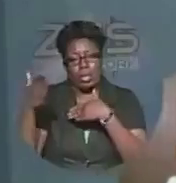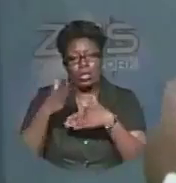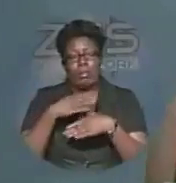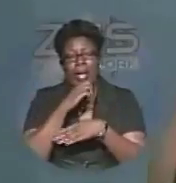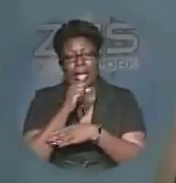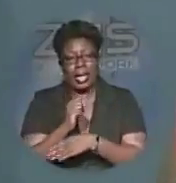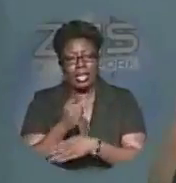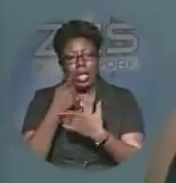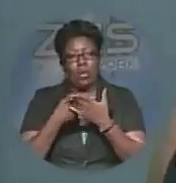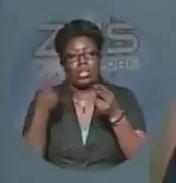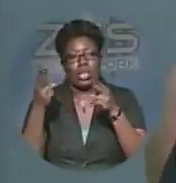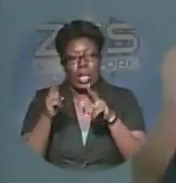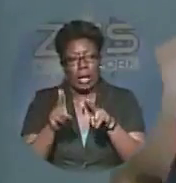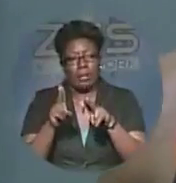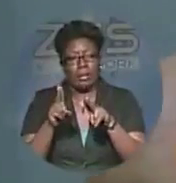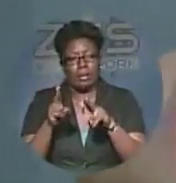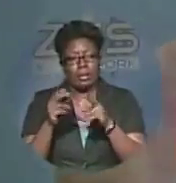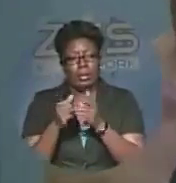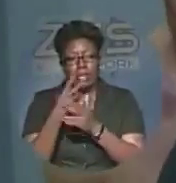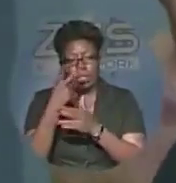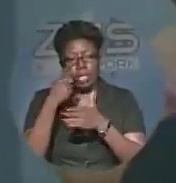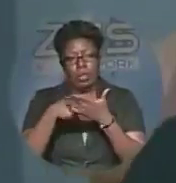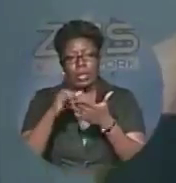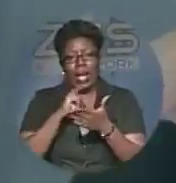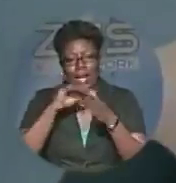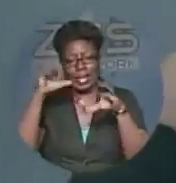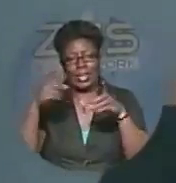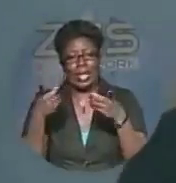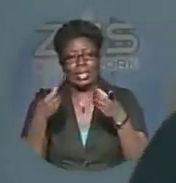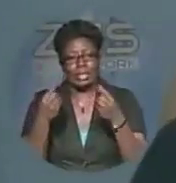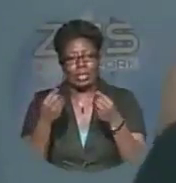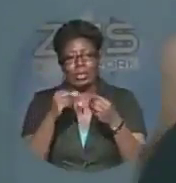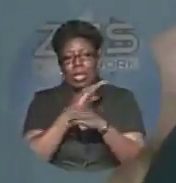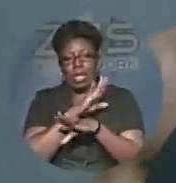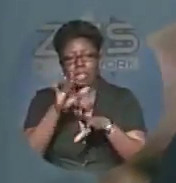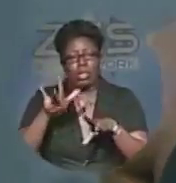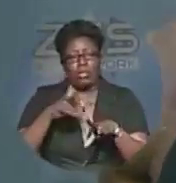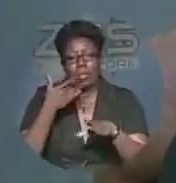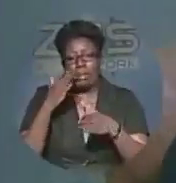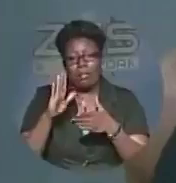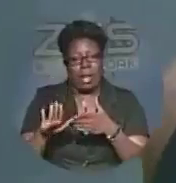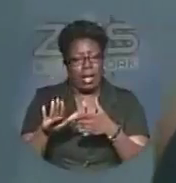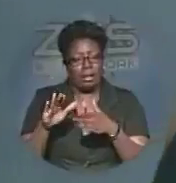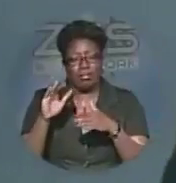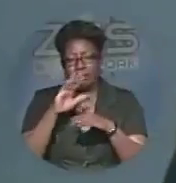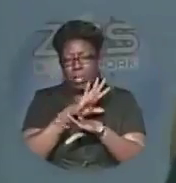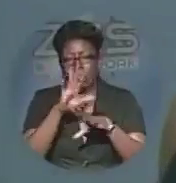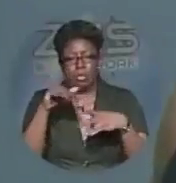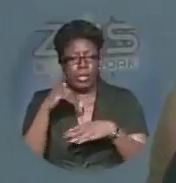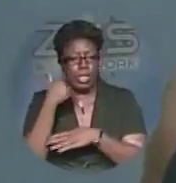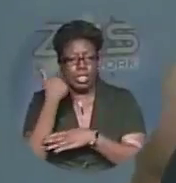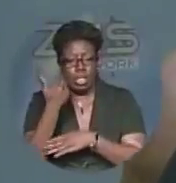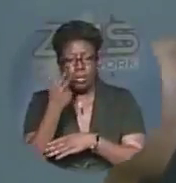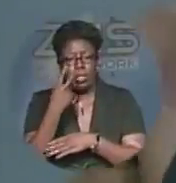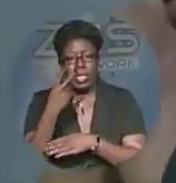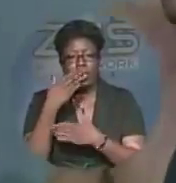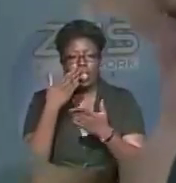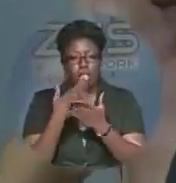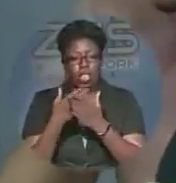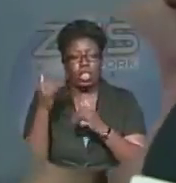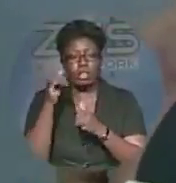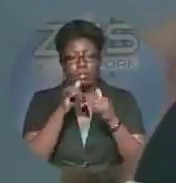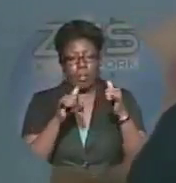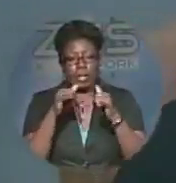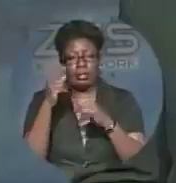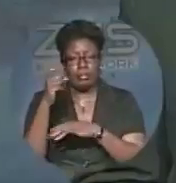age, what's going to happen there? Because y'all saw what I could do, you know. So I don't feel bad. I don't feel ashamed, you know. I hope y'all saw it was a good fight. You won,